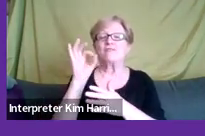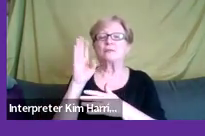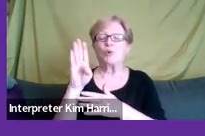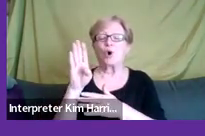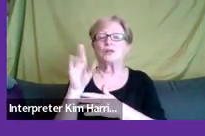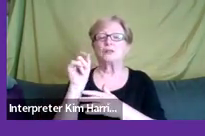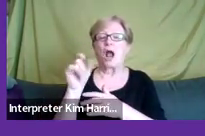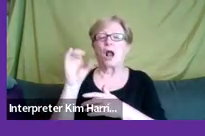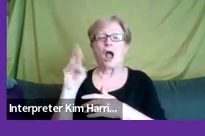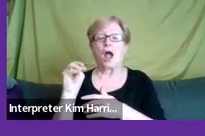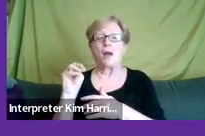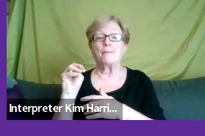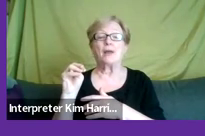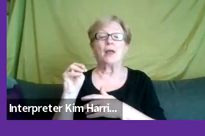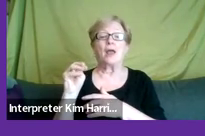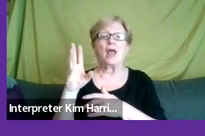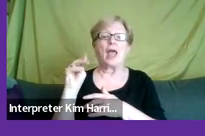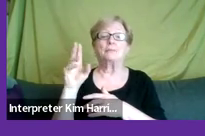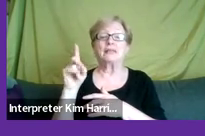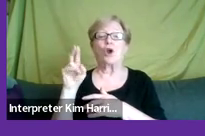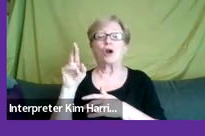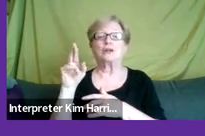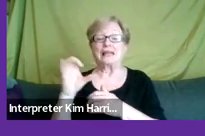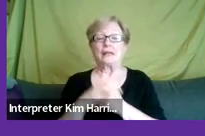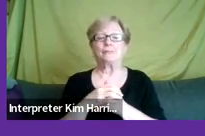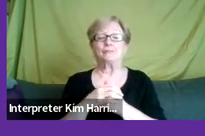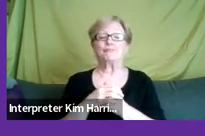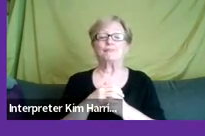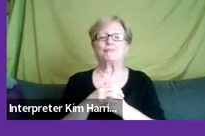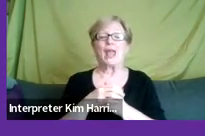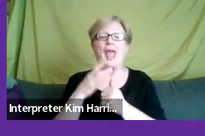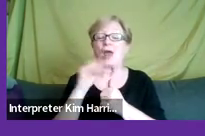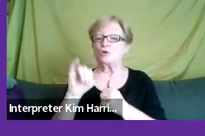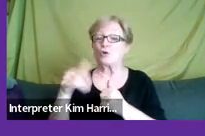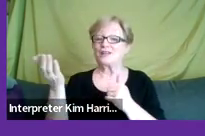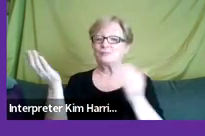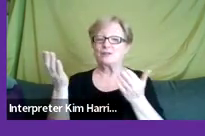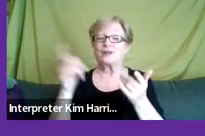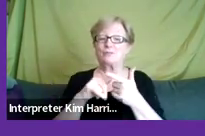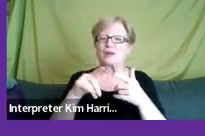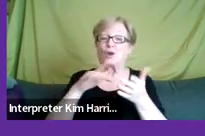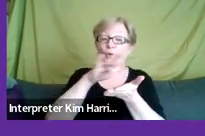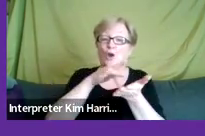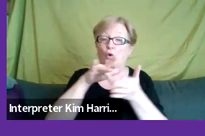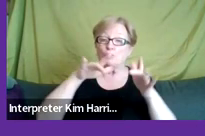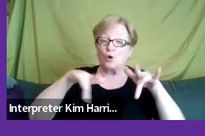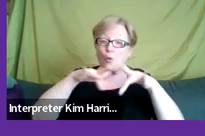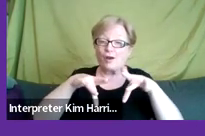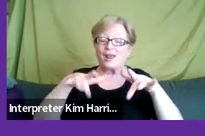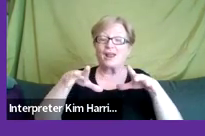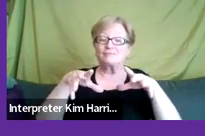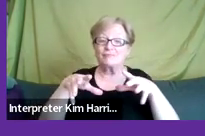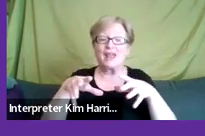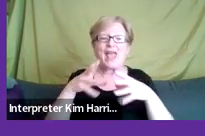facebook.com/mymdrc. And then this presentation is being recorded and will be sent out to all of those that